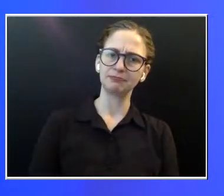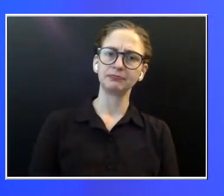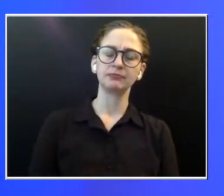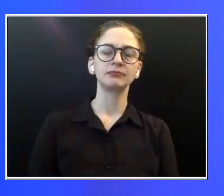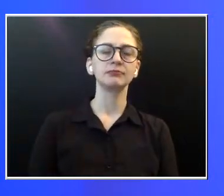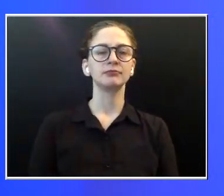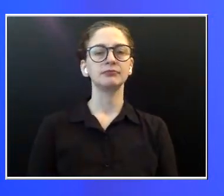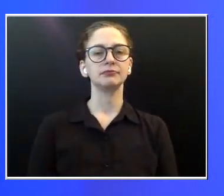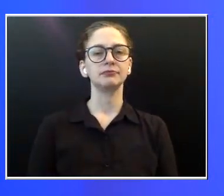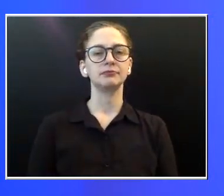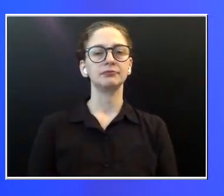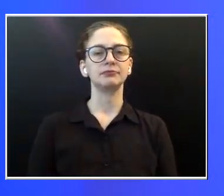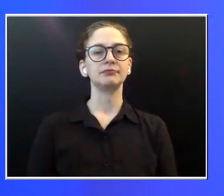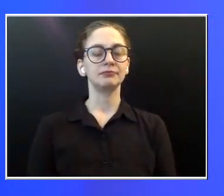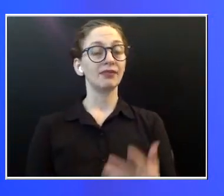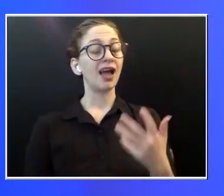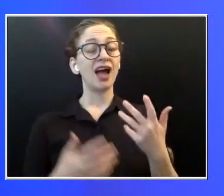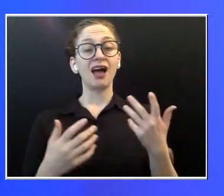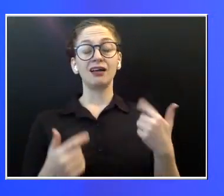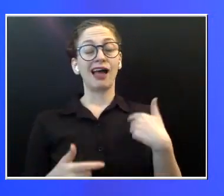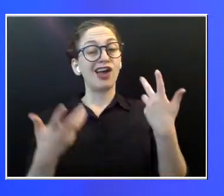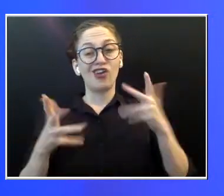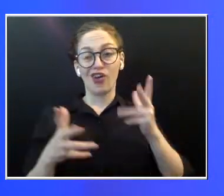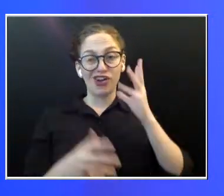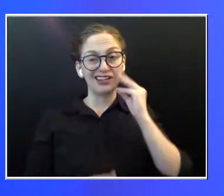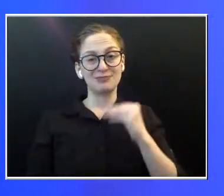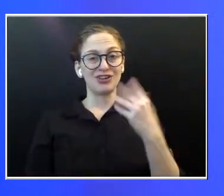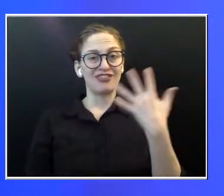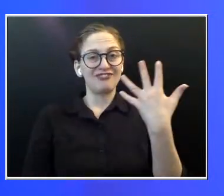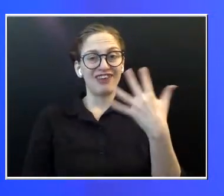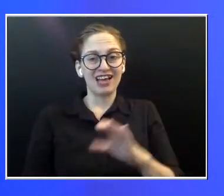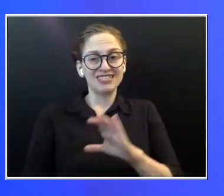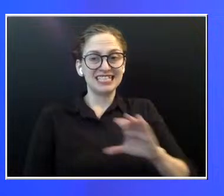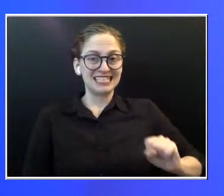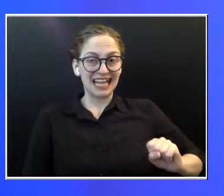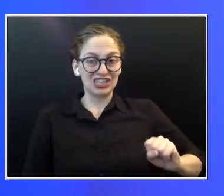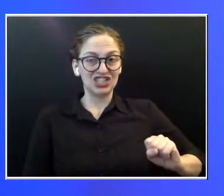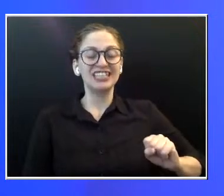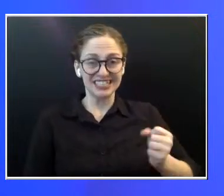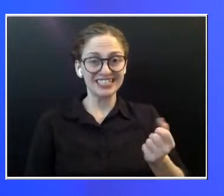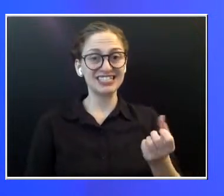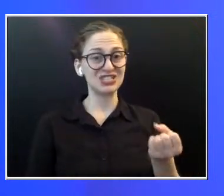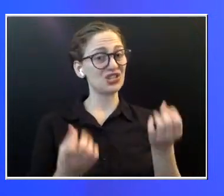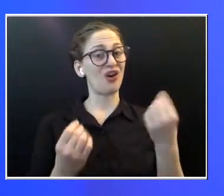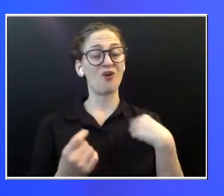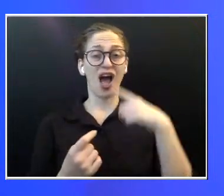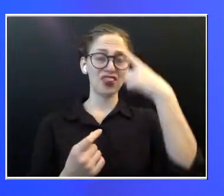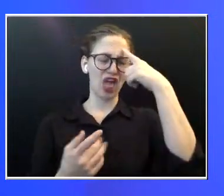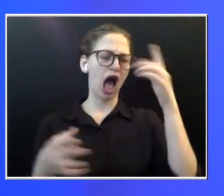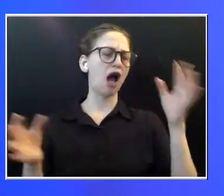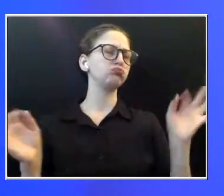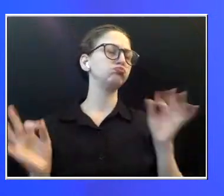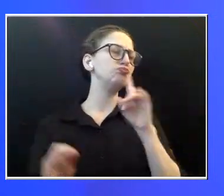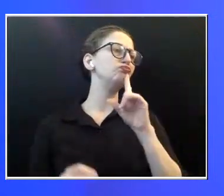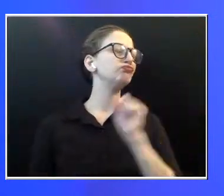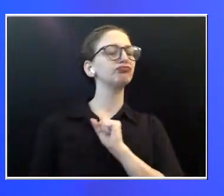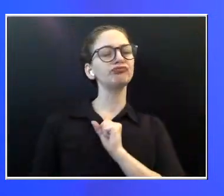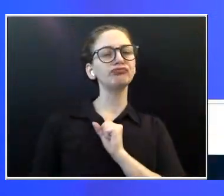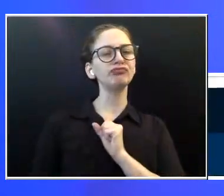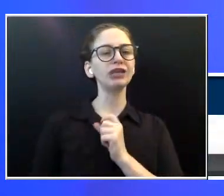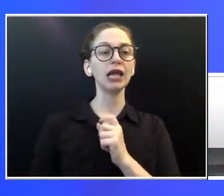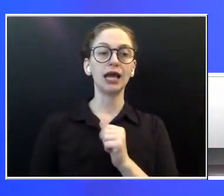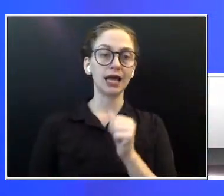5 C-sections and thought, oh, I did this is going to be easy. 5 children, okay, there you go. It's not the same as a